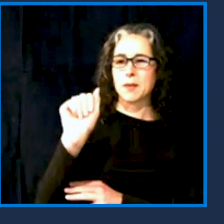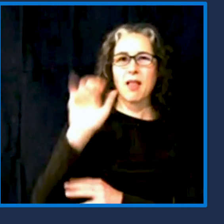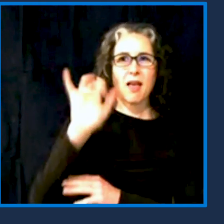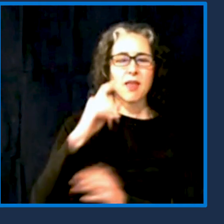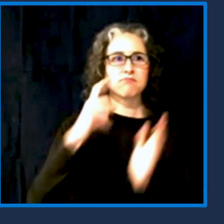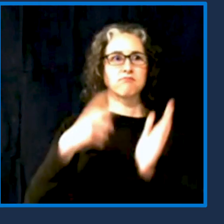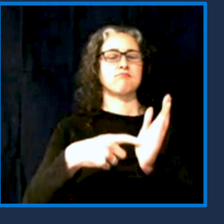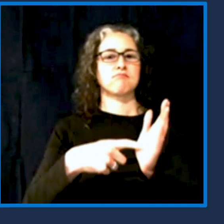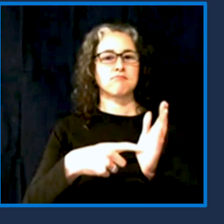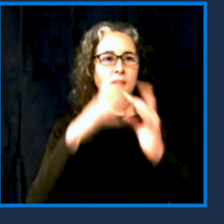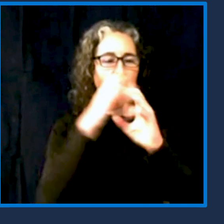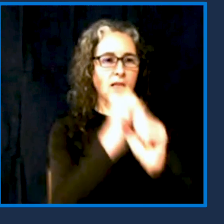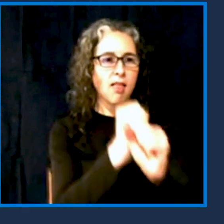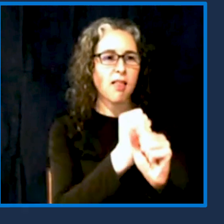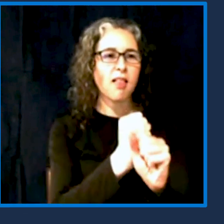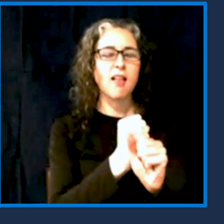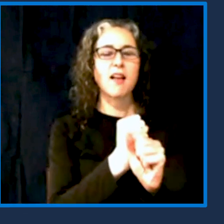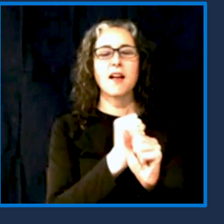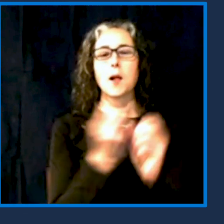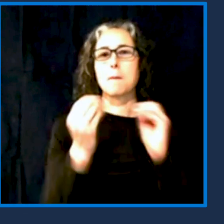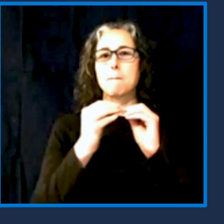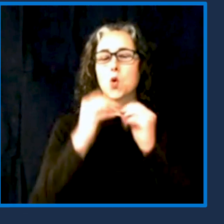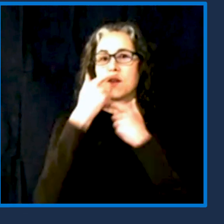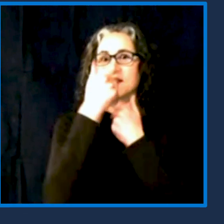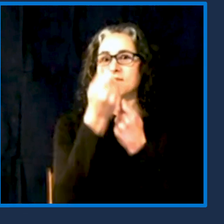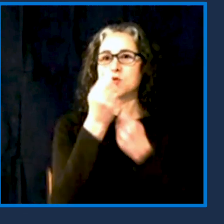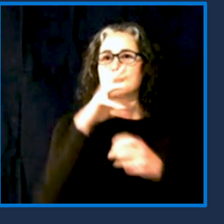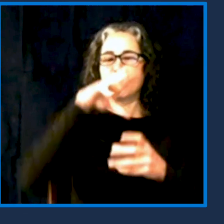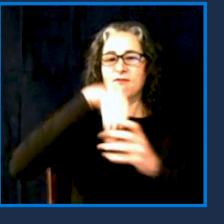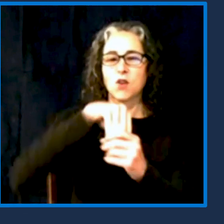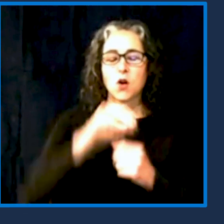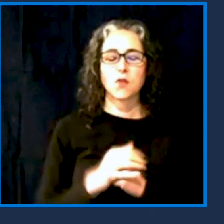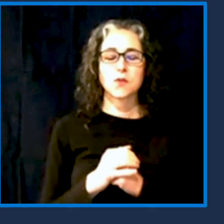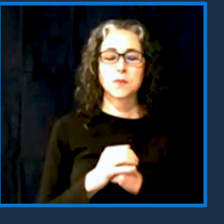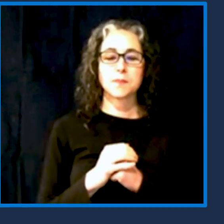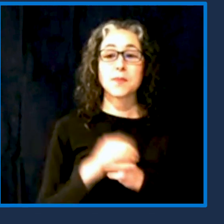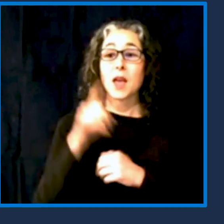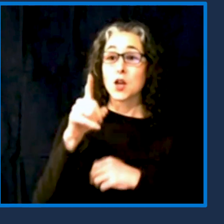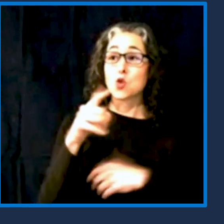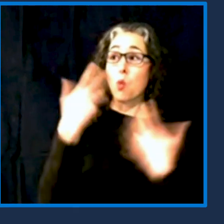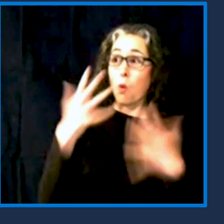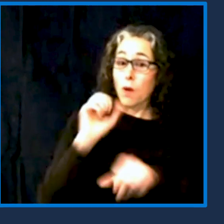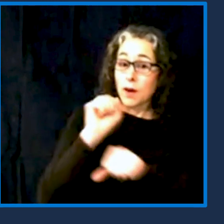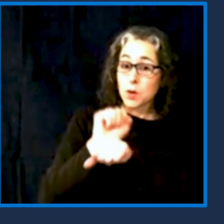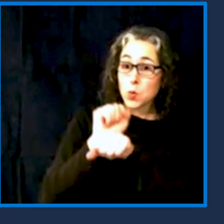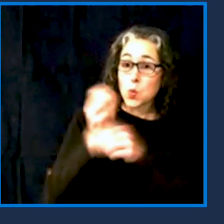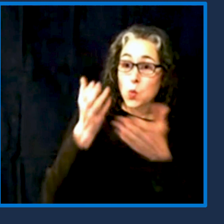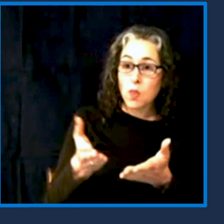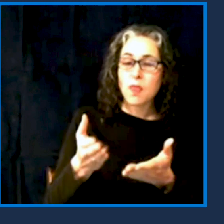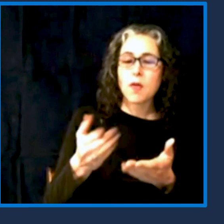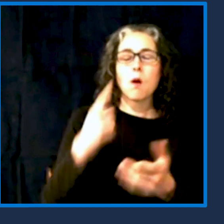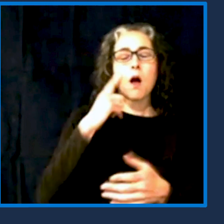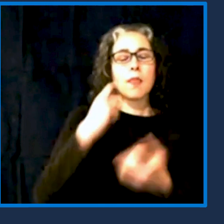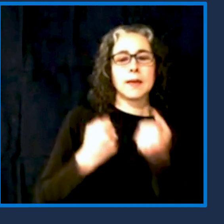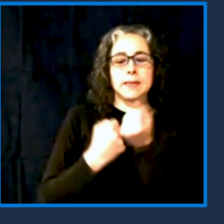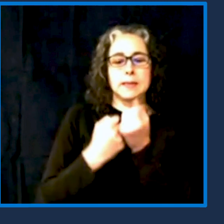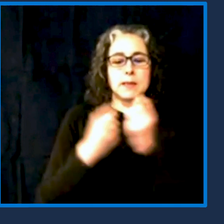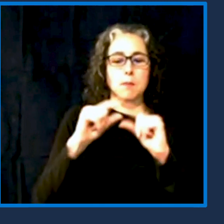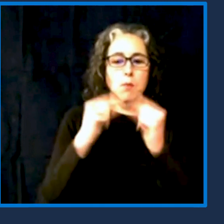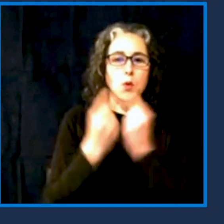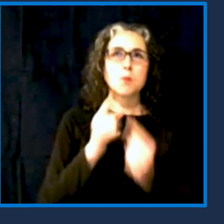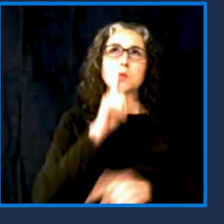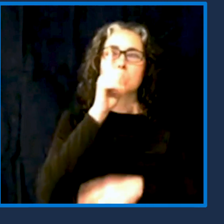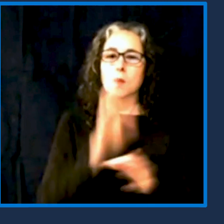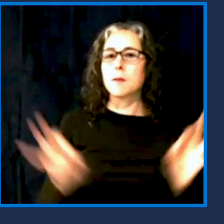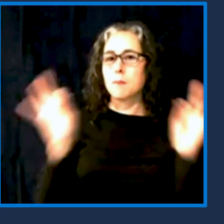your eye and helped you to get so involved. And as an existing employee, I think support groups are so important